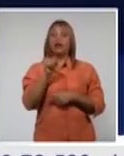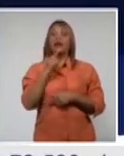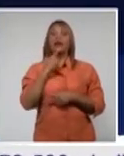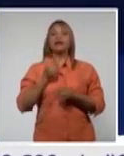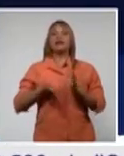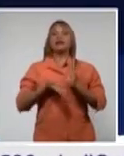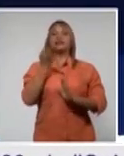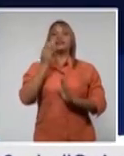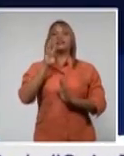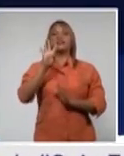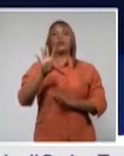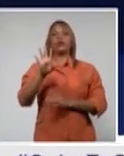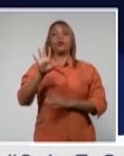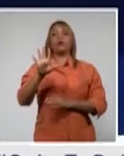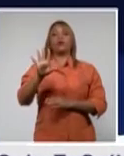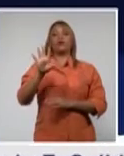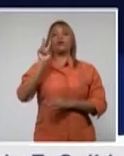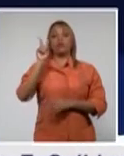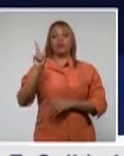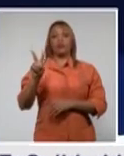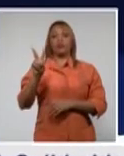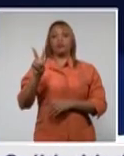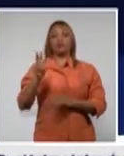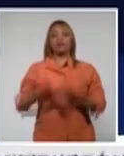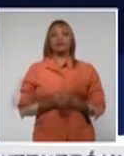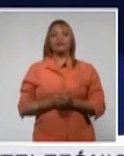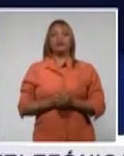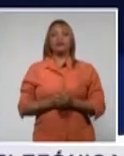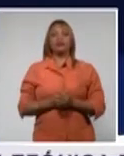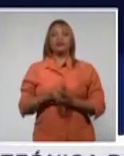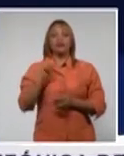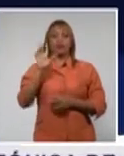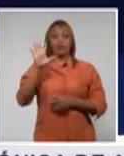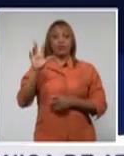of confirmed cases reported yesterday.